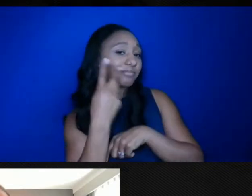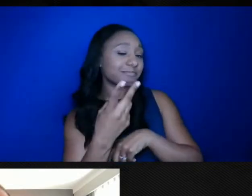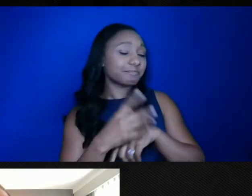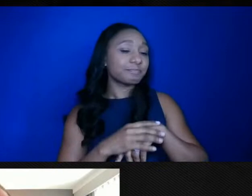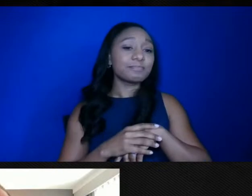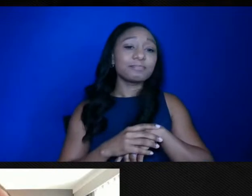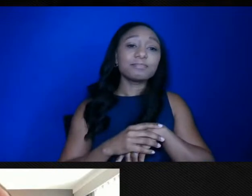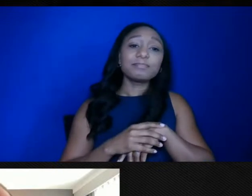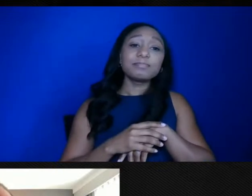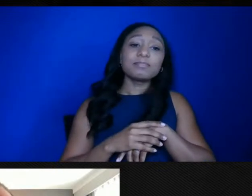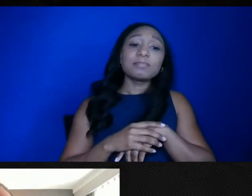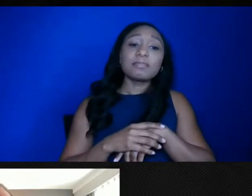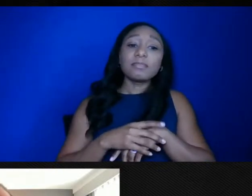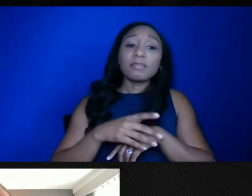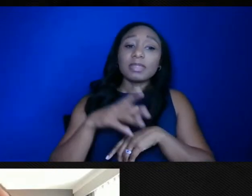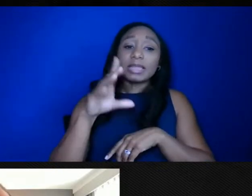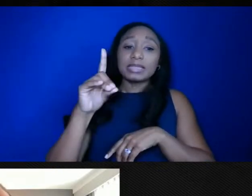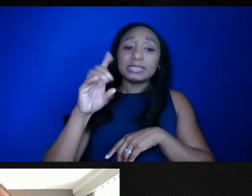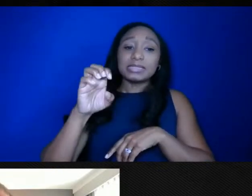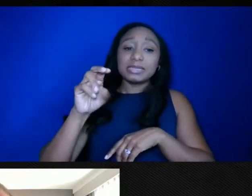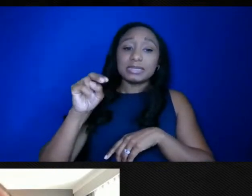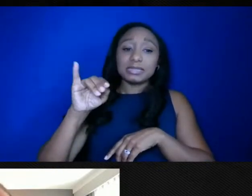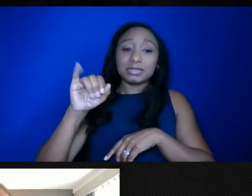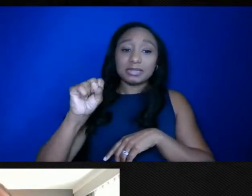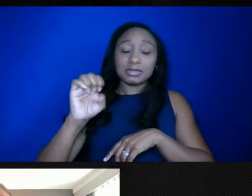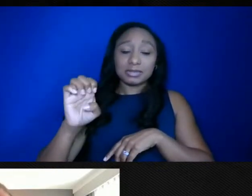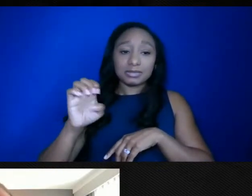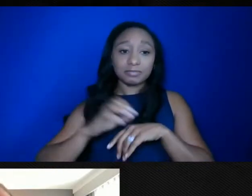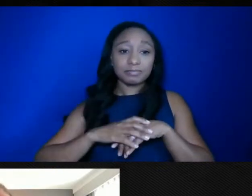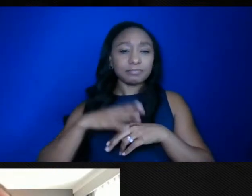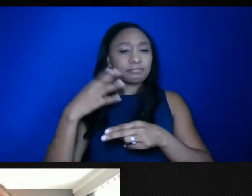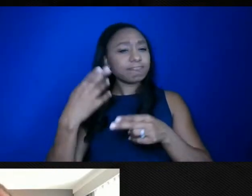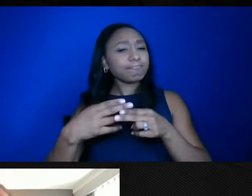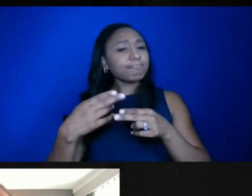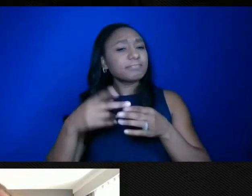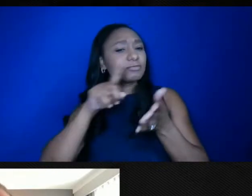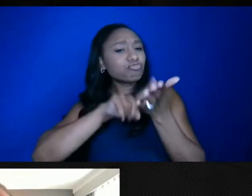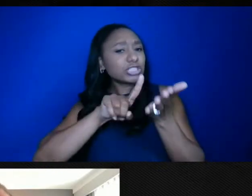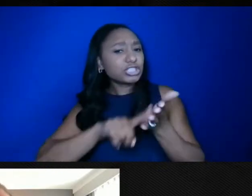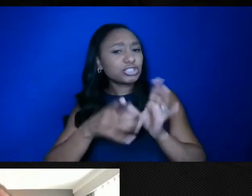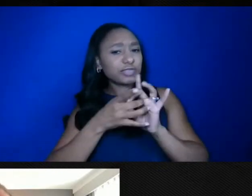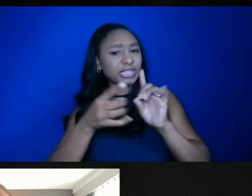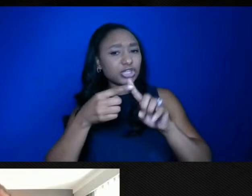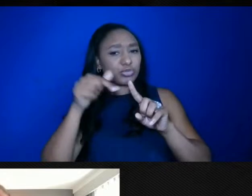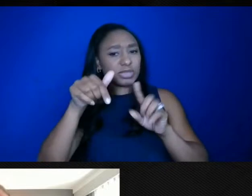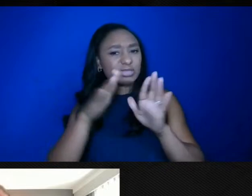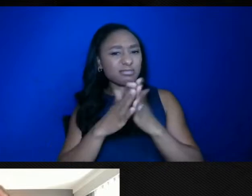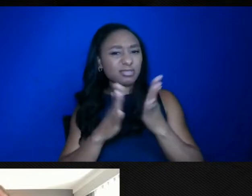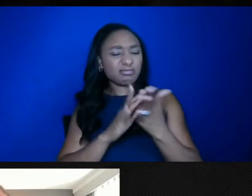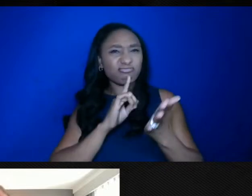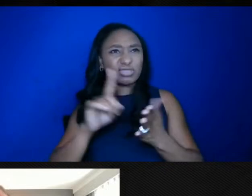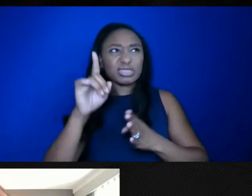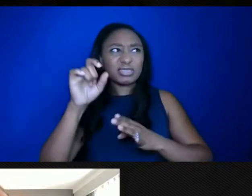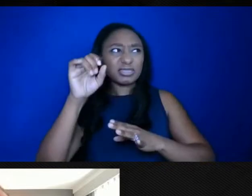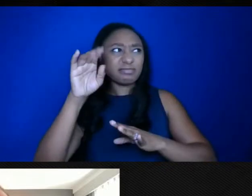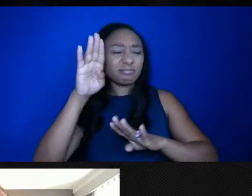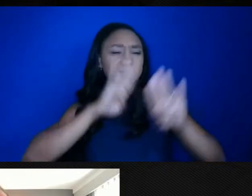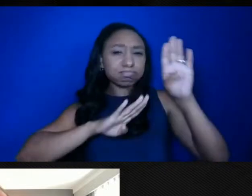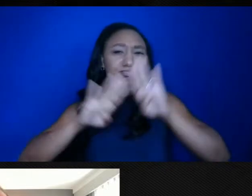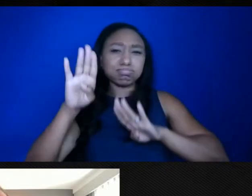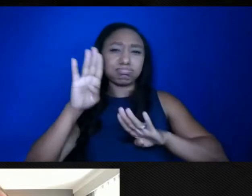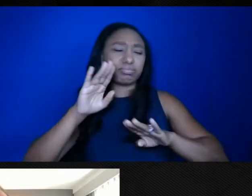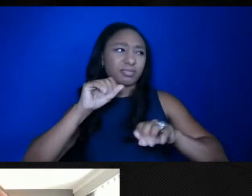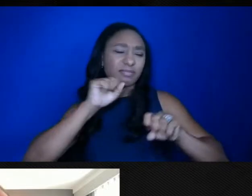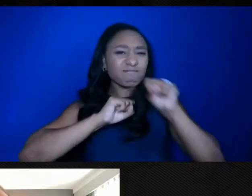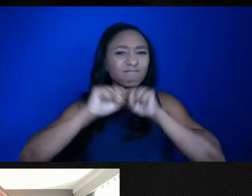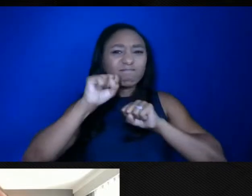that research for this book must have been extraordinarily frustrating based on your commentary. What was the first signal that you got that you were going